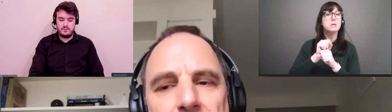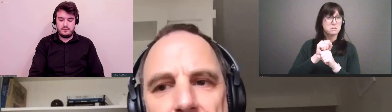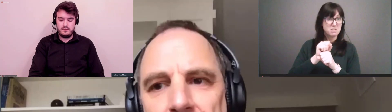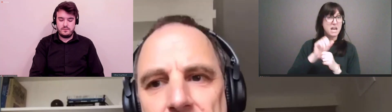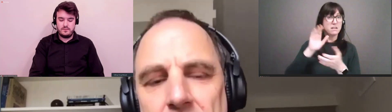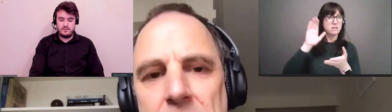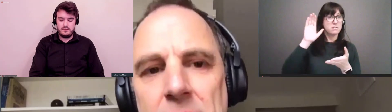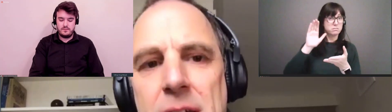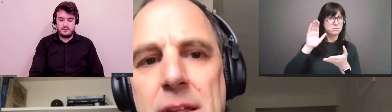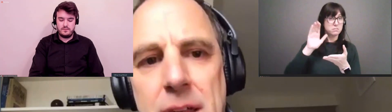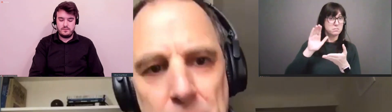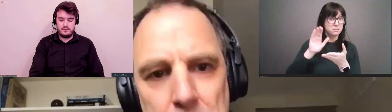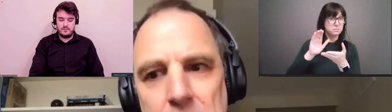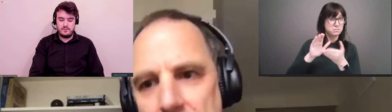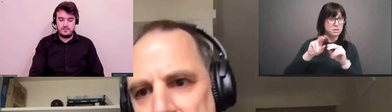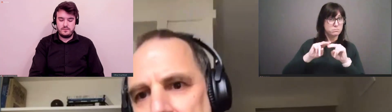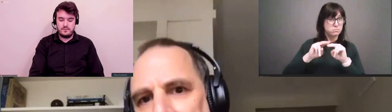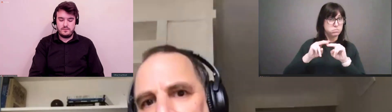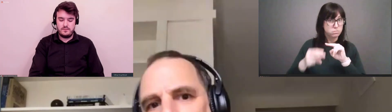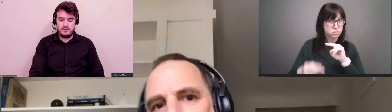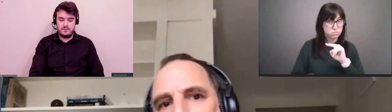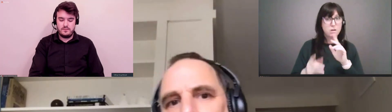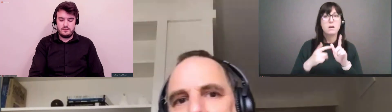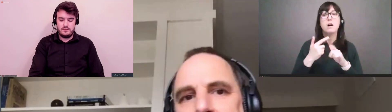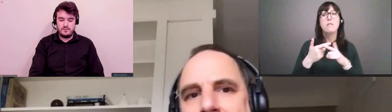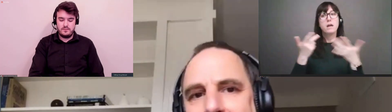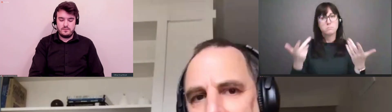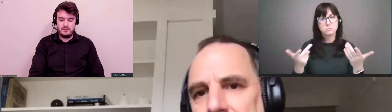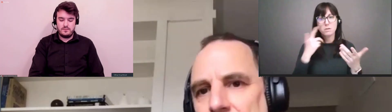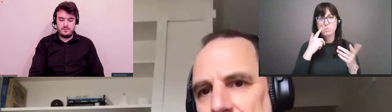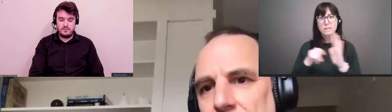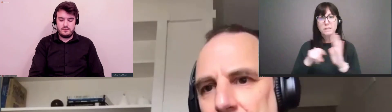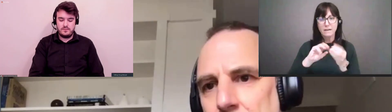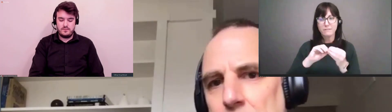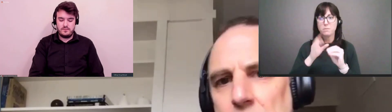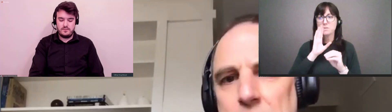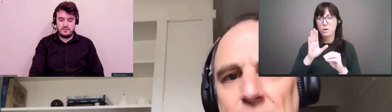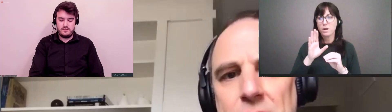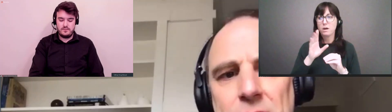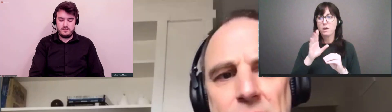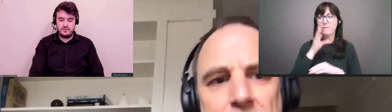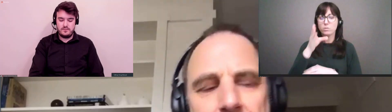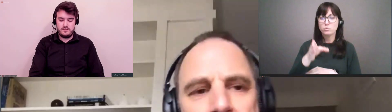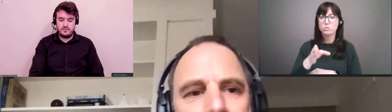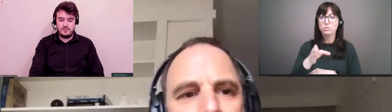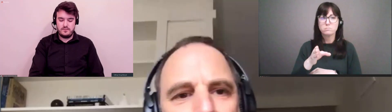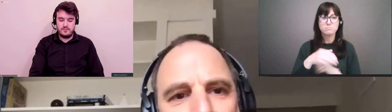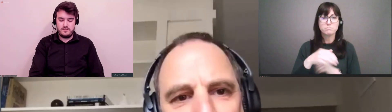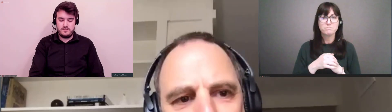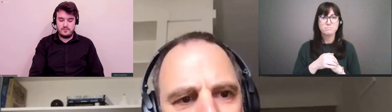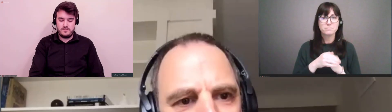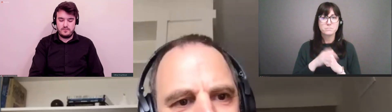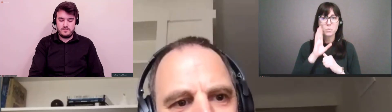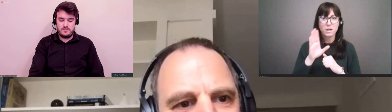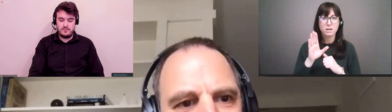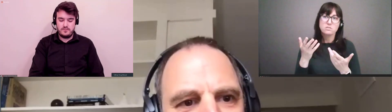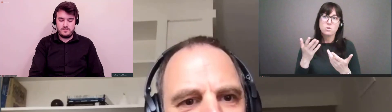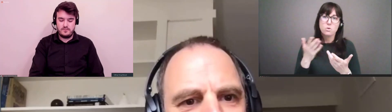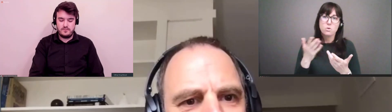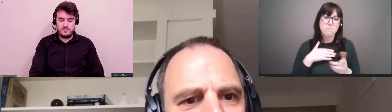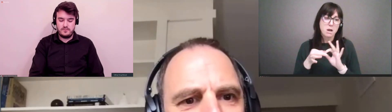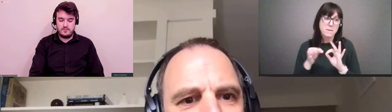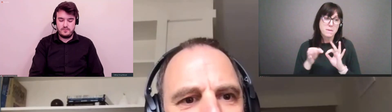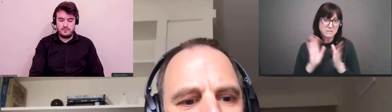physical distancing, then we will get into those negative numbers in the future. Like, we will approach those. So those would be my comments,